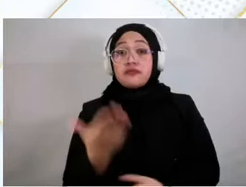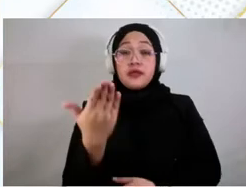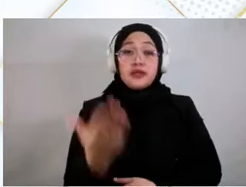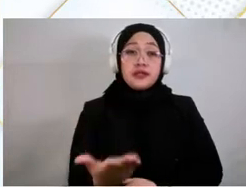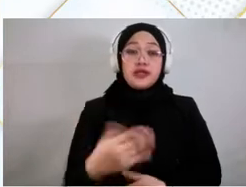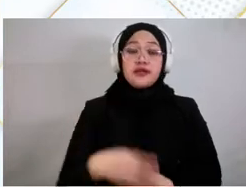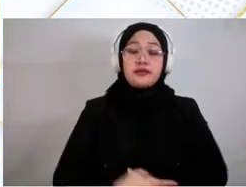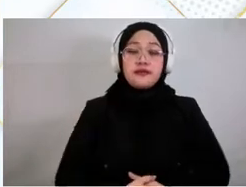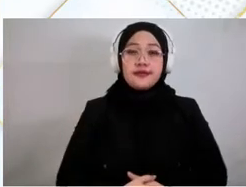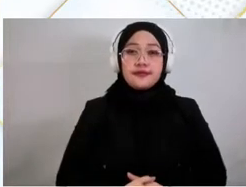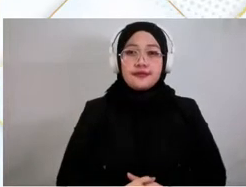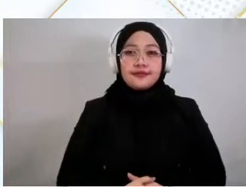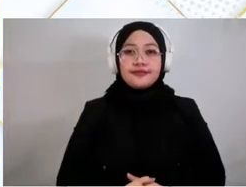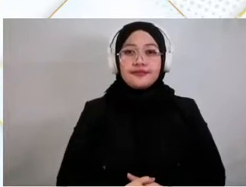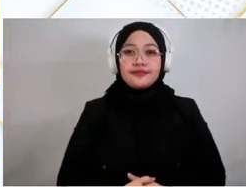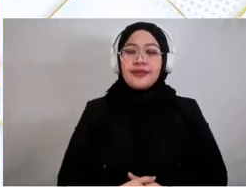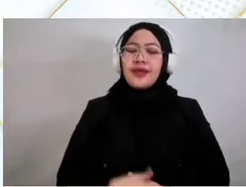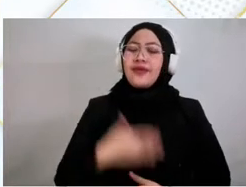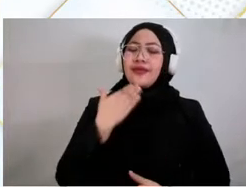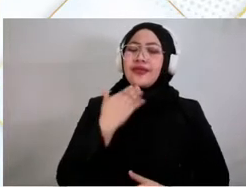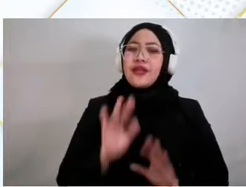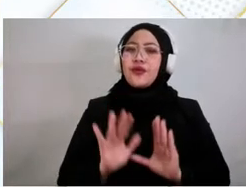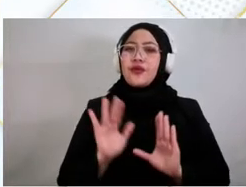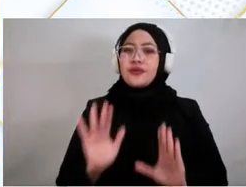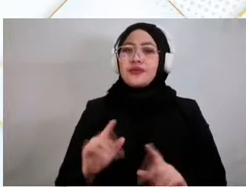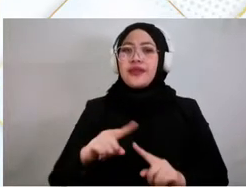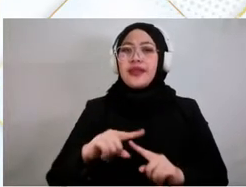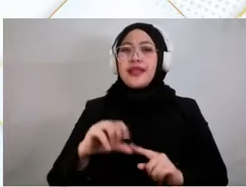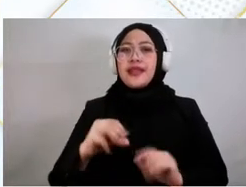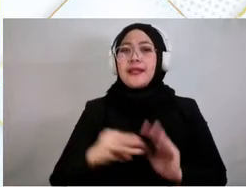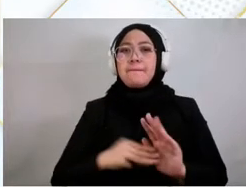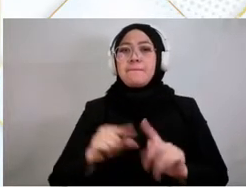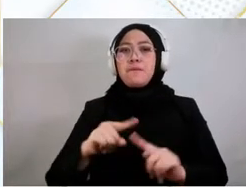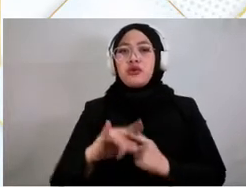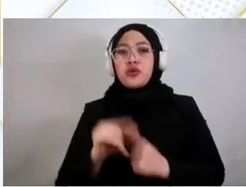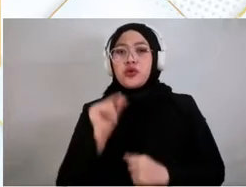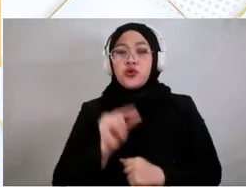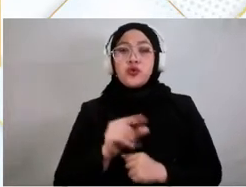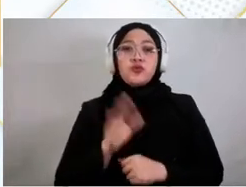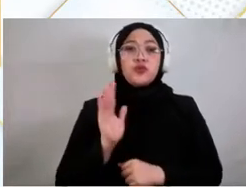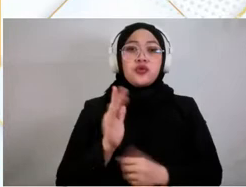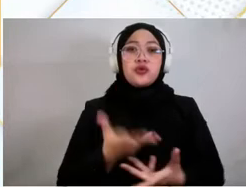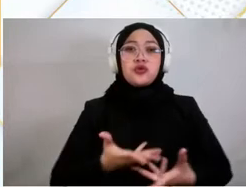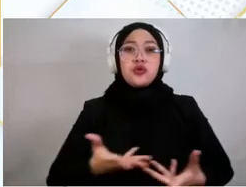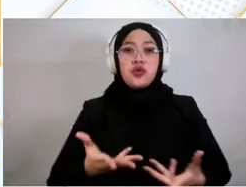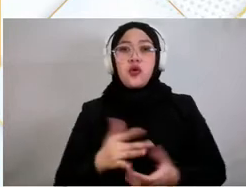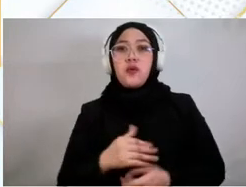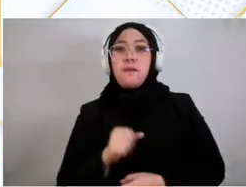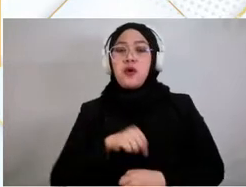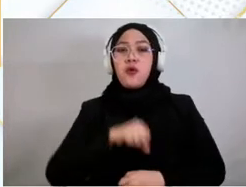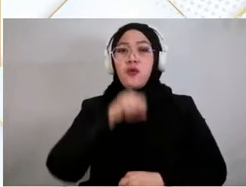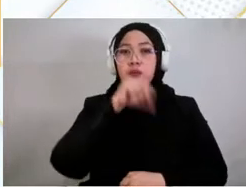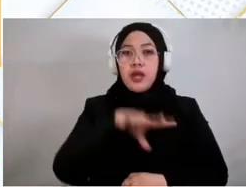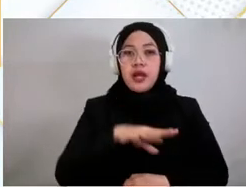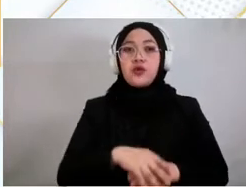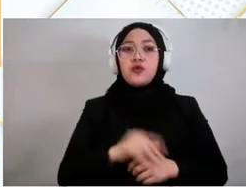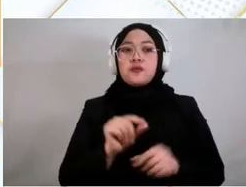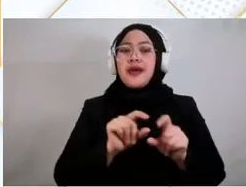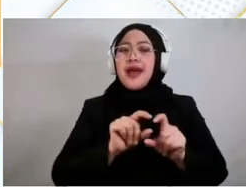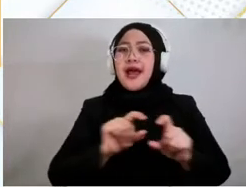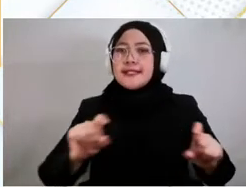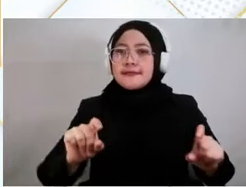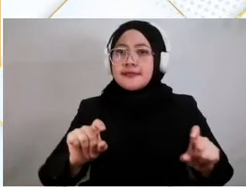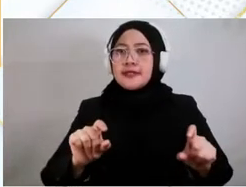Professor? Okay, thank you very much, Timothy. Due to time constraints, allow me just to underline